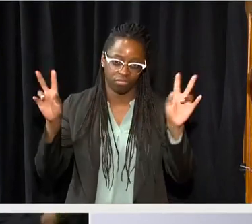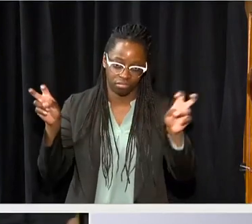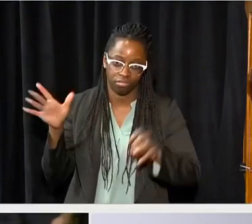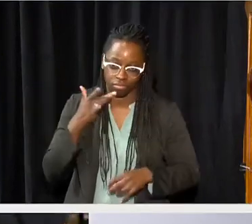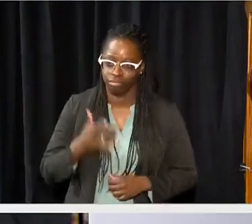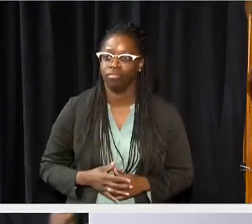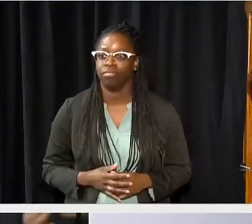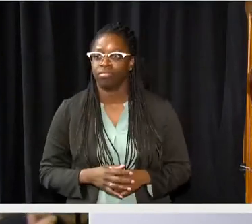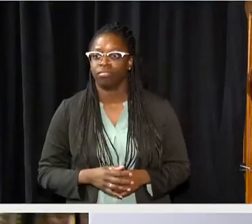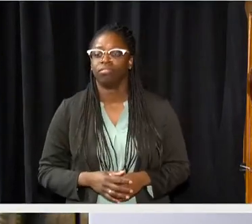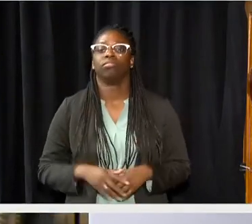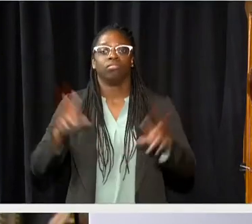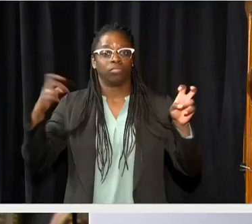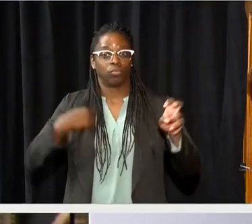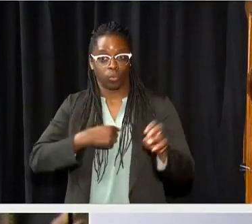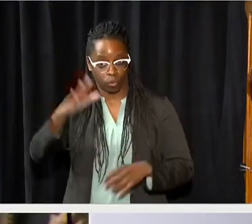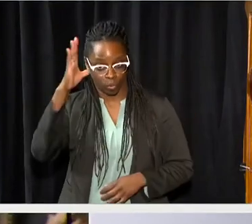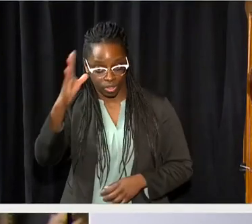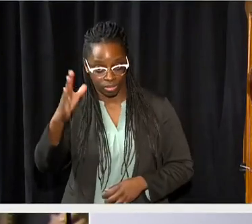that.